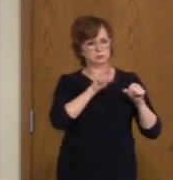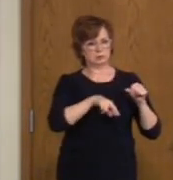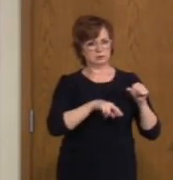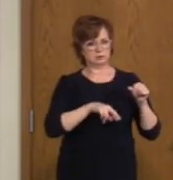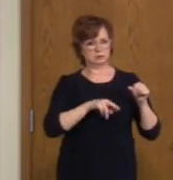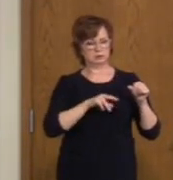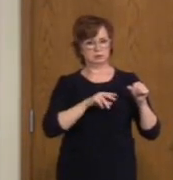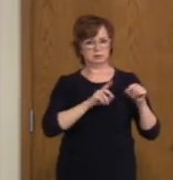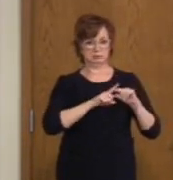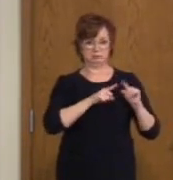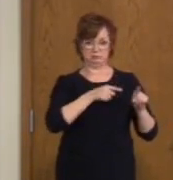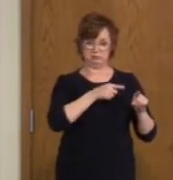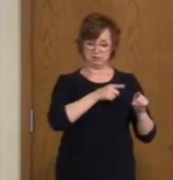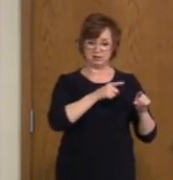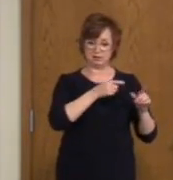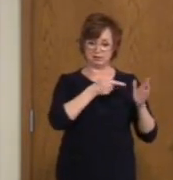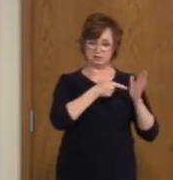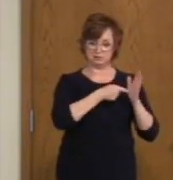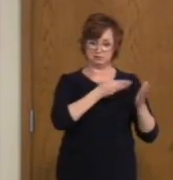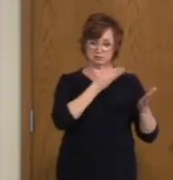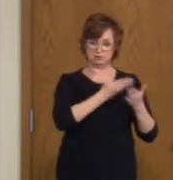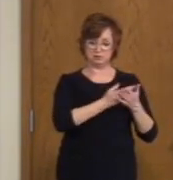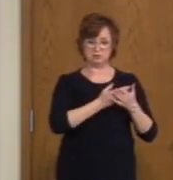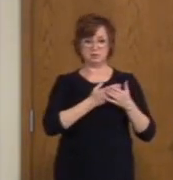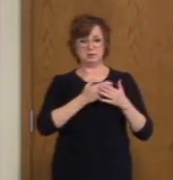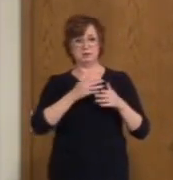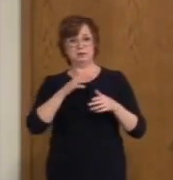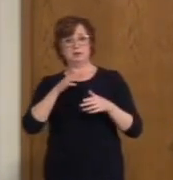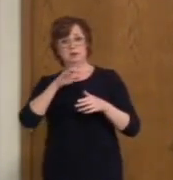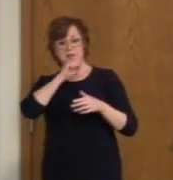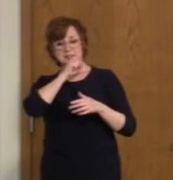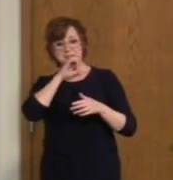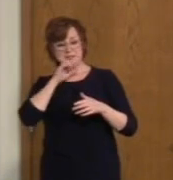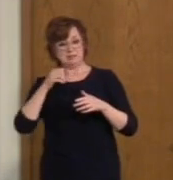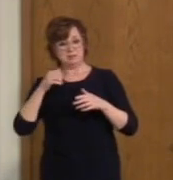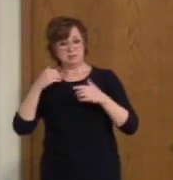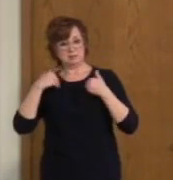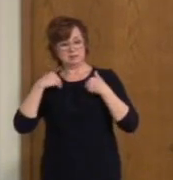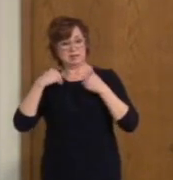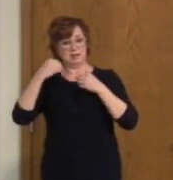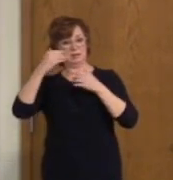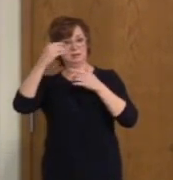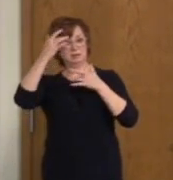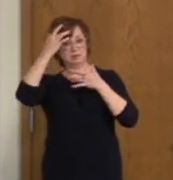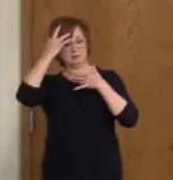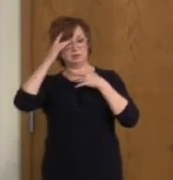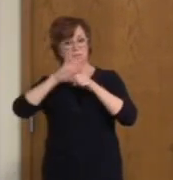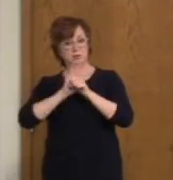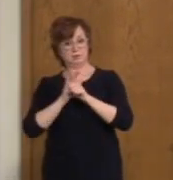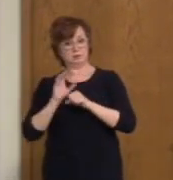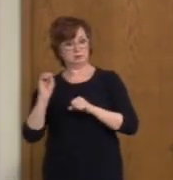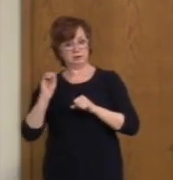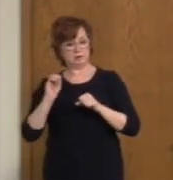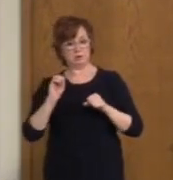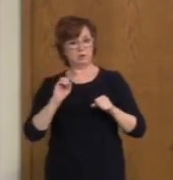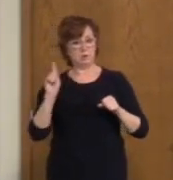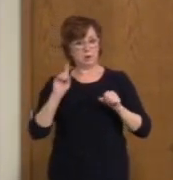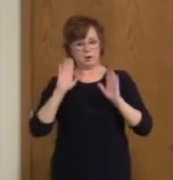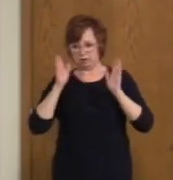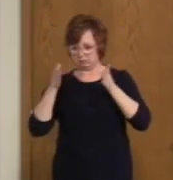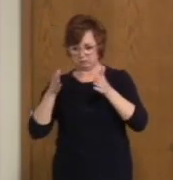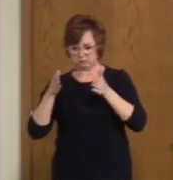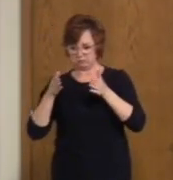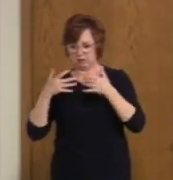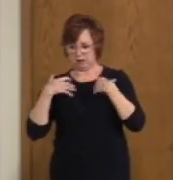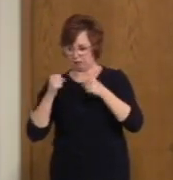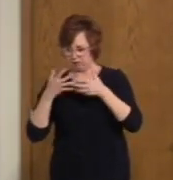working. We do have our long-term care residents. Ultimately, all of them have one shot that have chosen to do so, and the vast majority now have